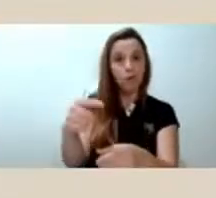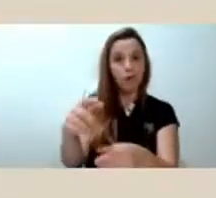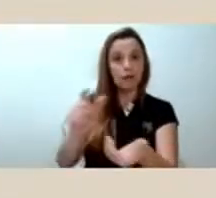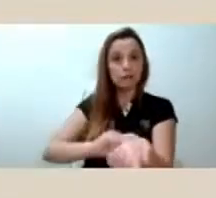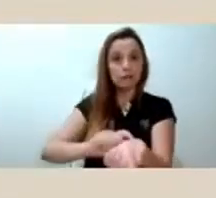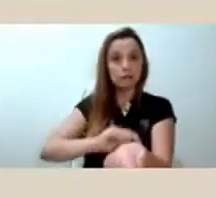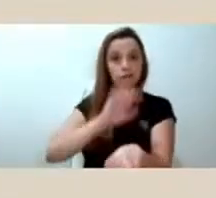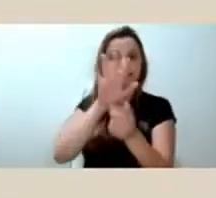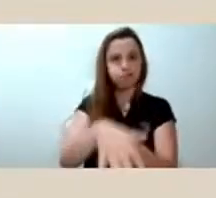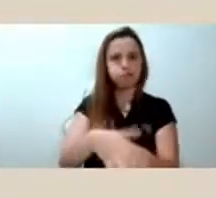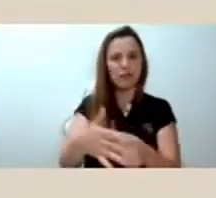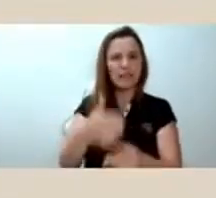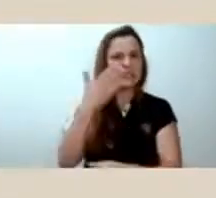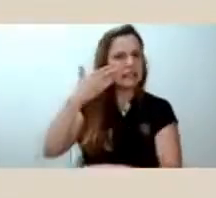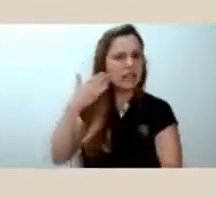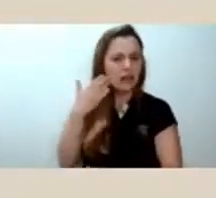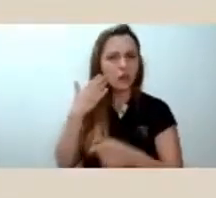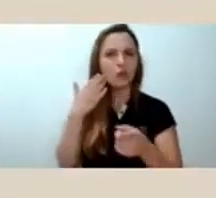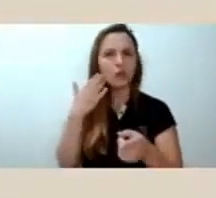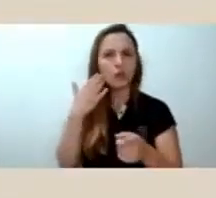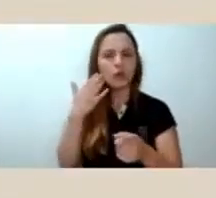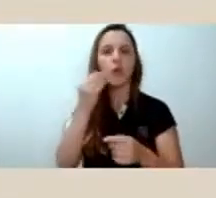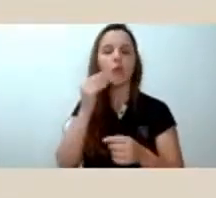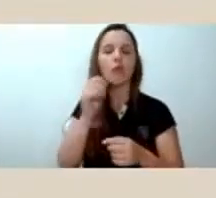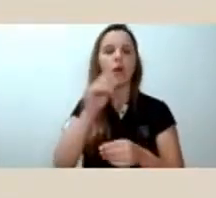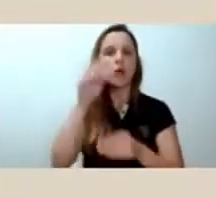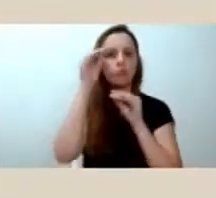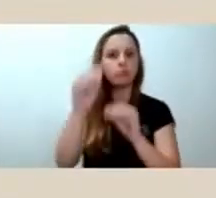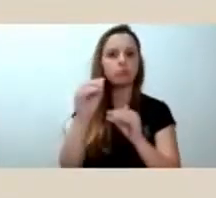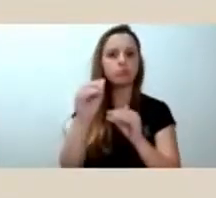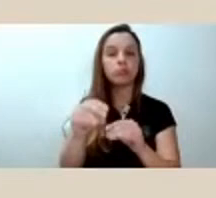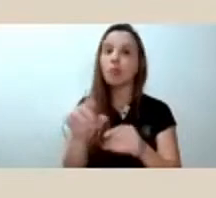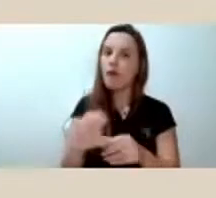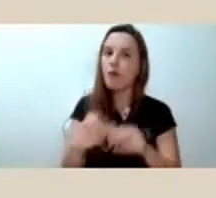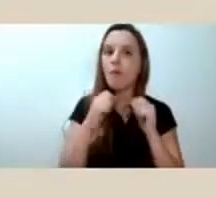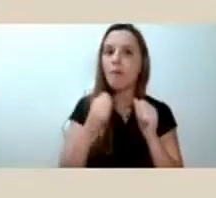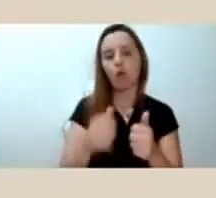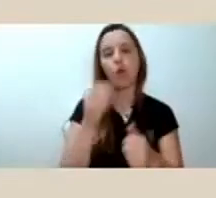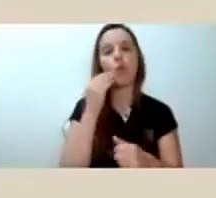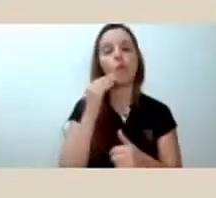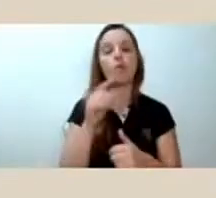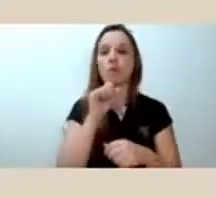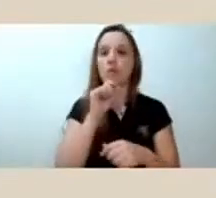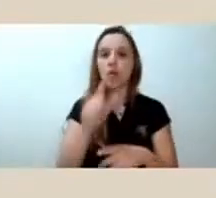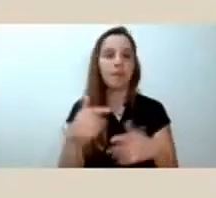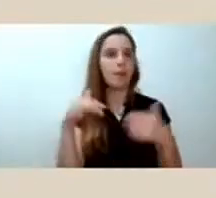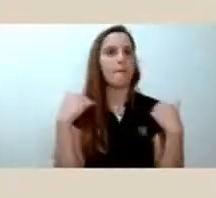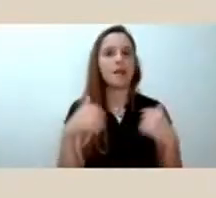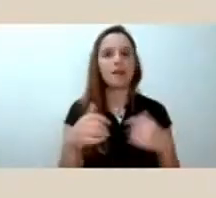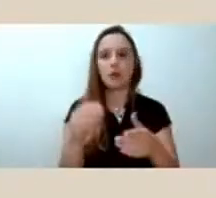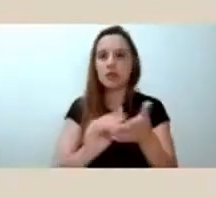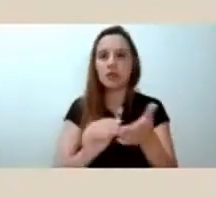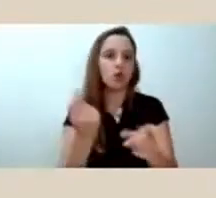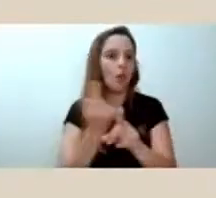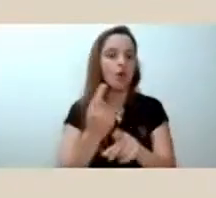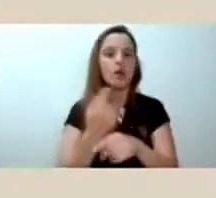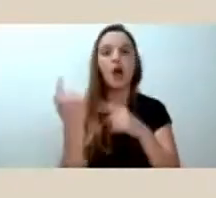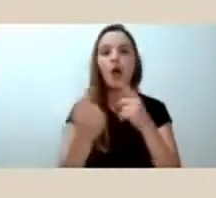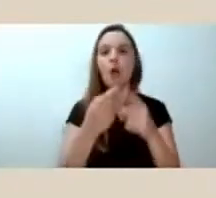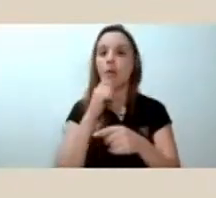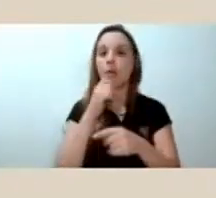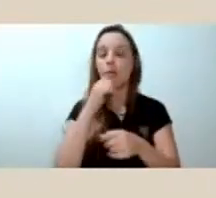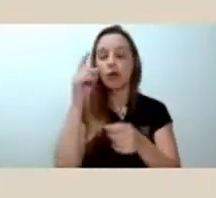in an effective way. And can you recommend any practice? And I'll also ask you to touch on the